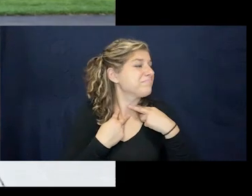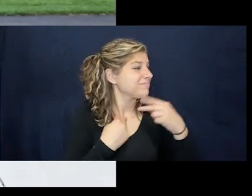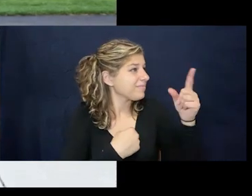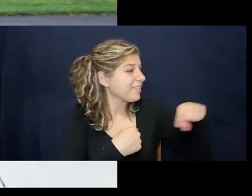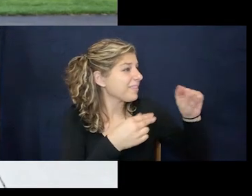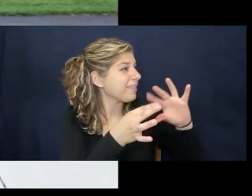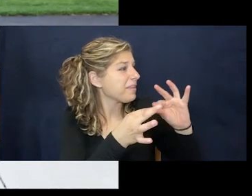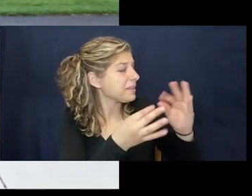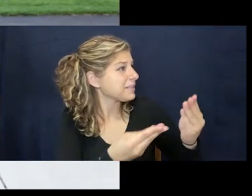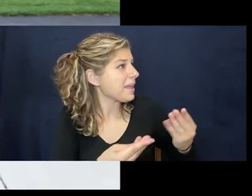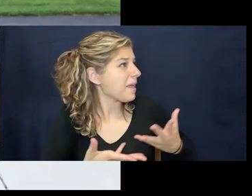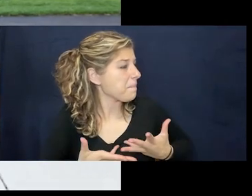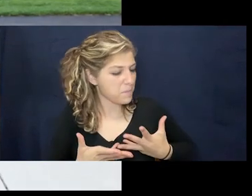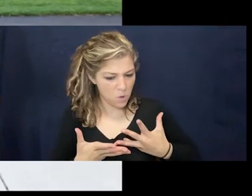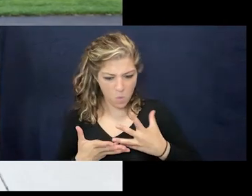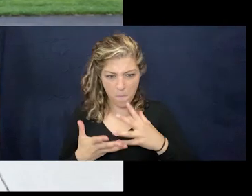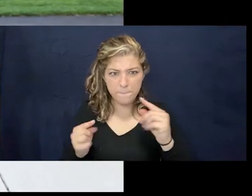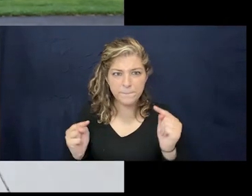this, to